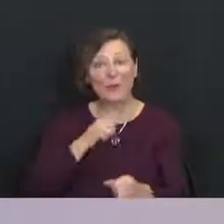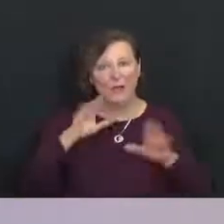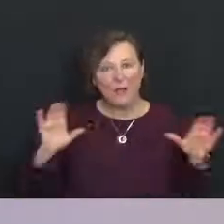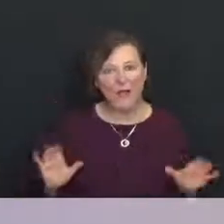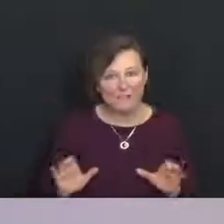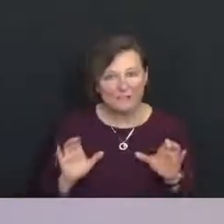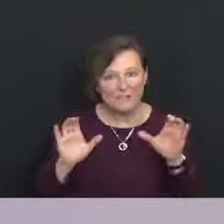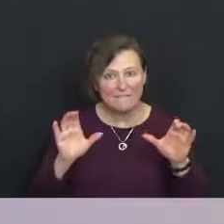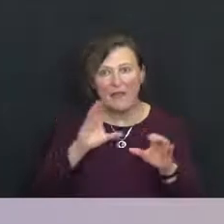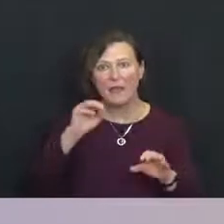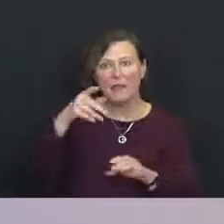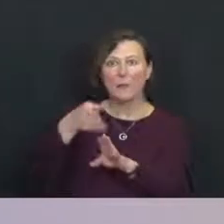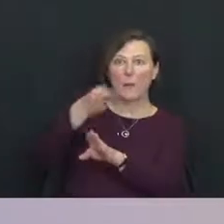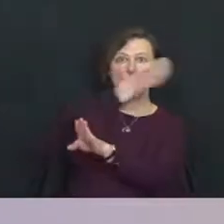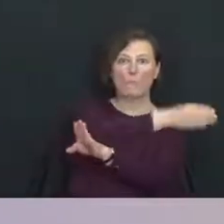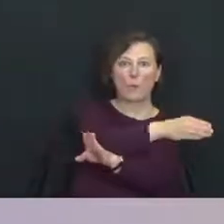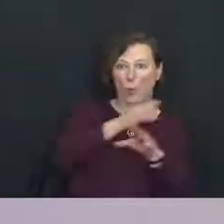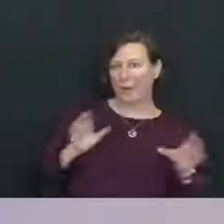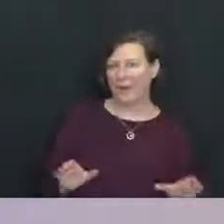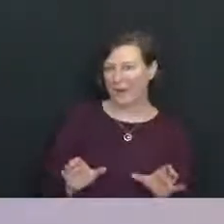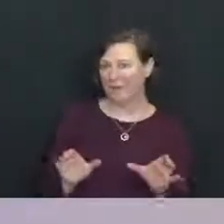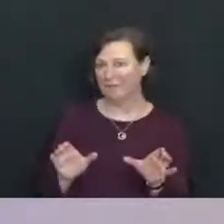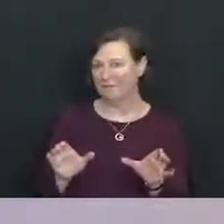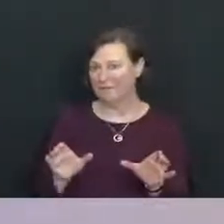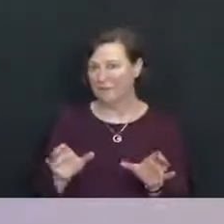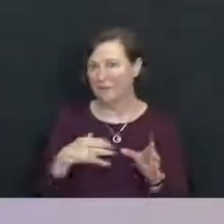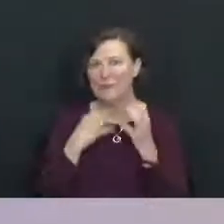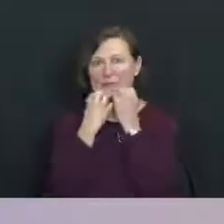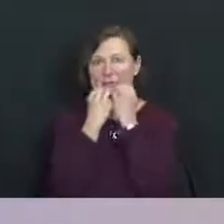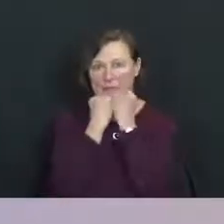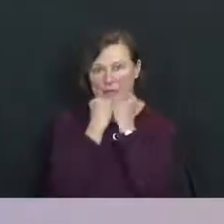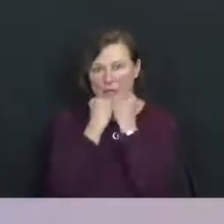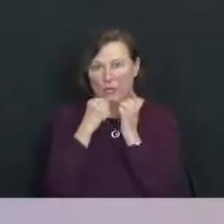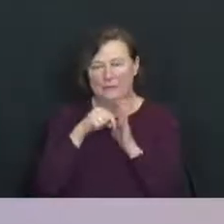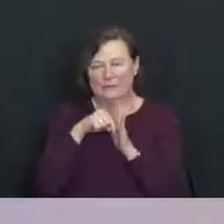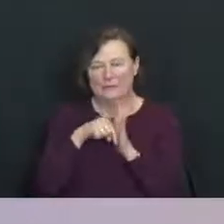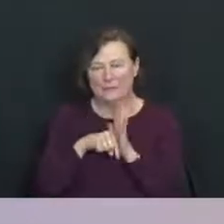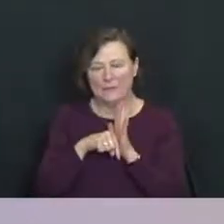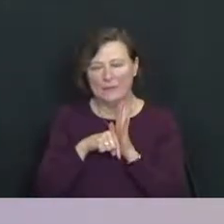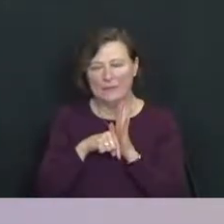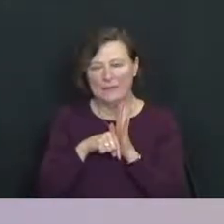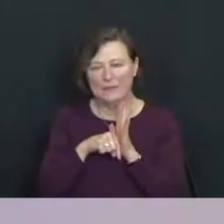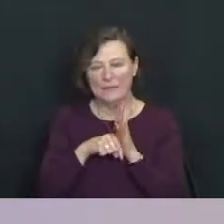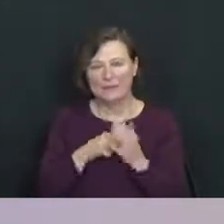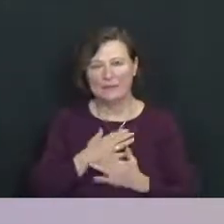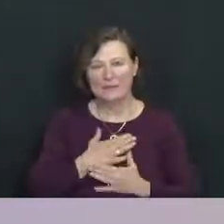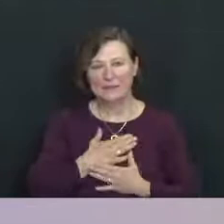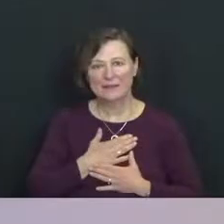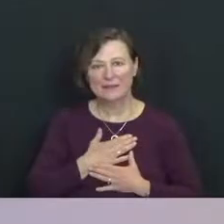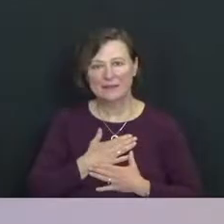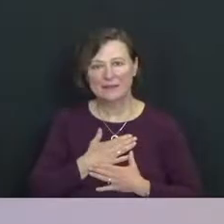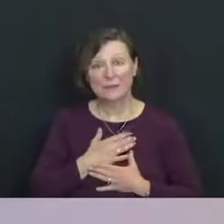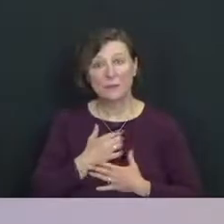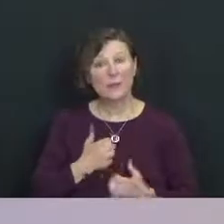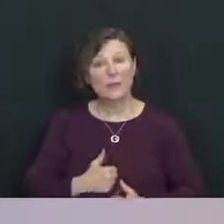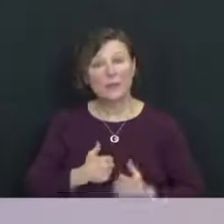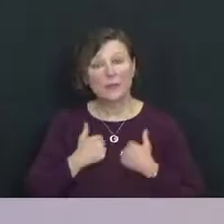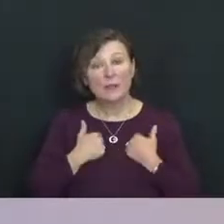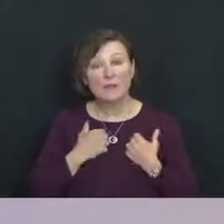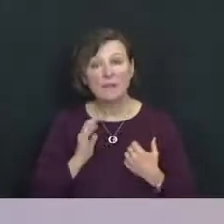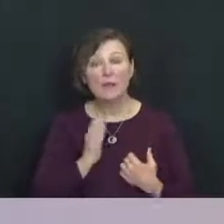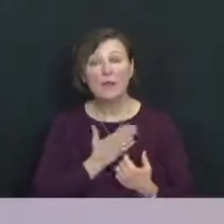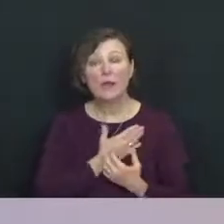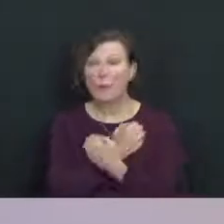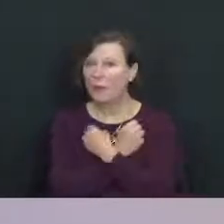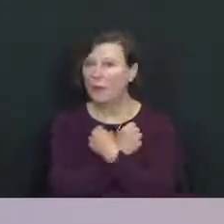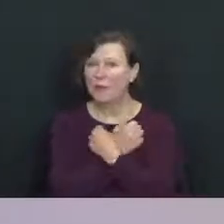and proactive. We care deeply. We live our love as best